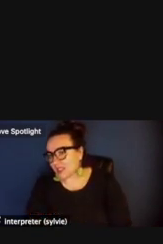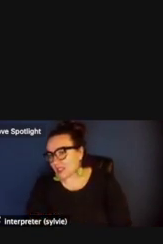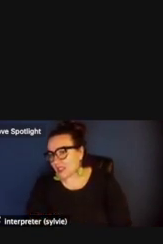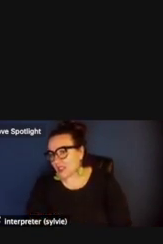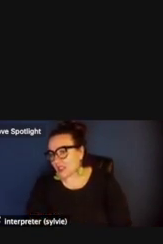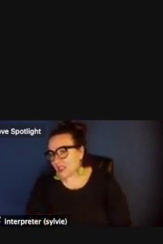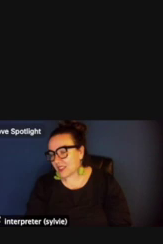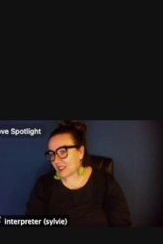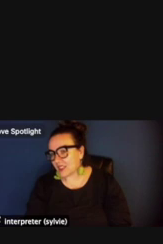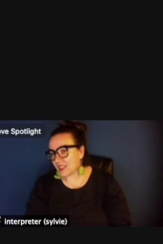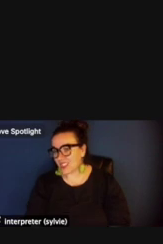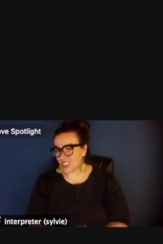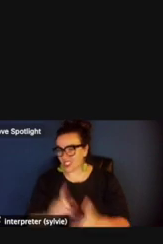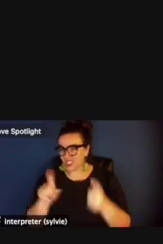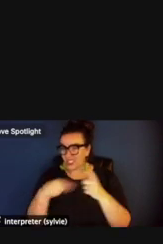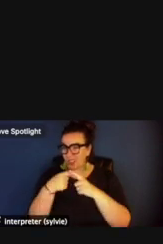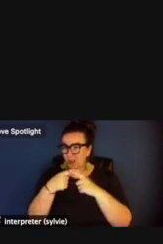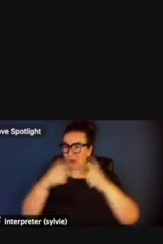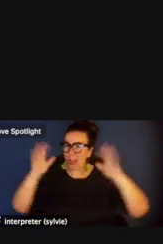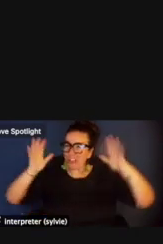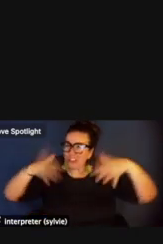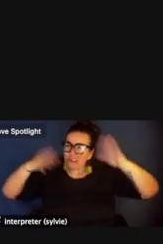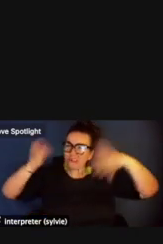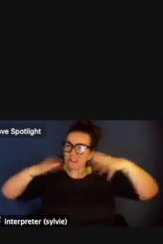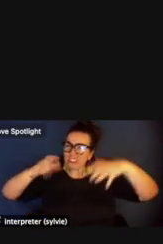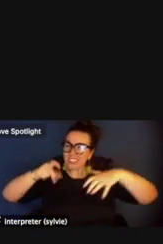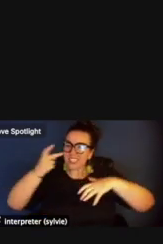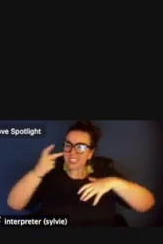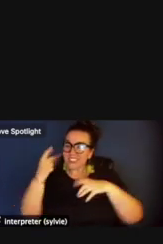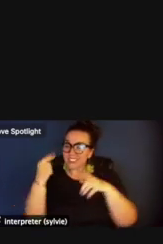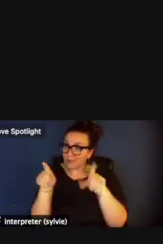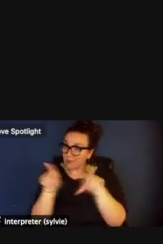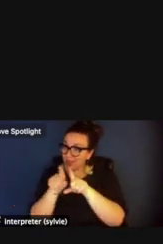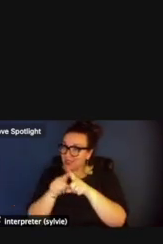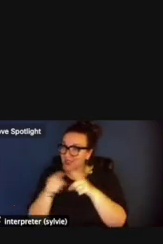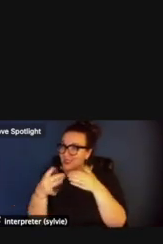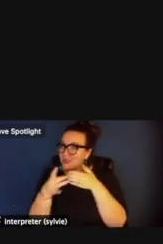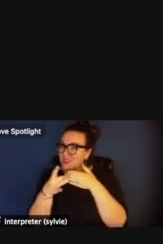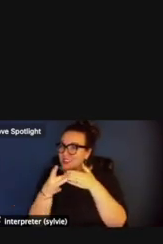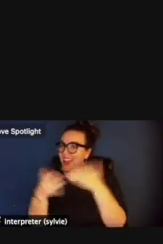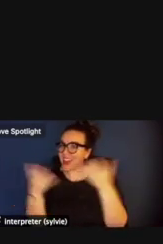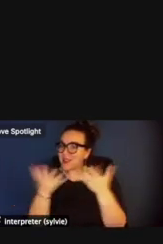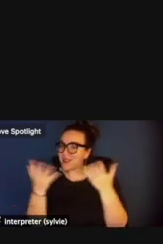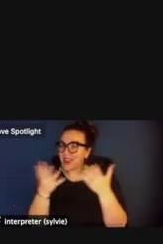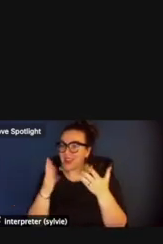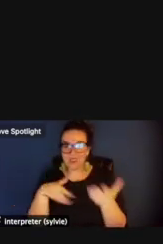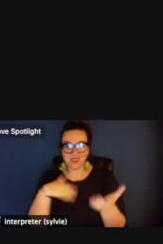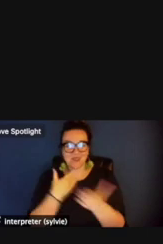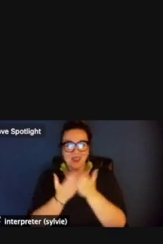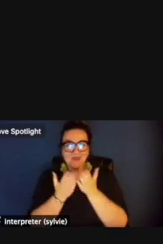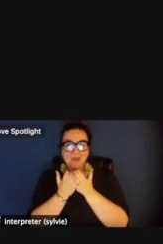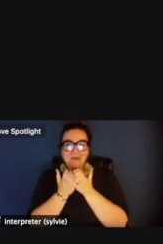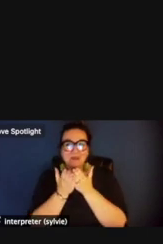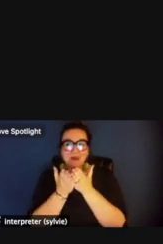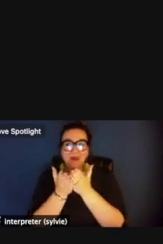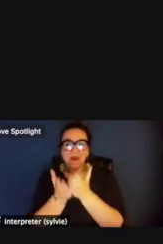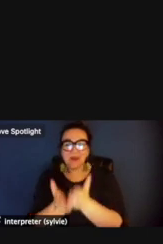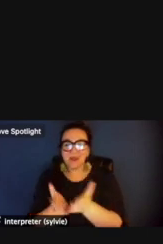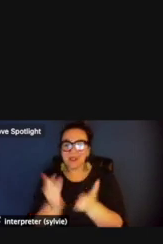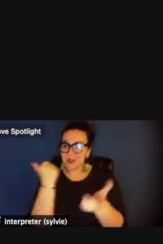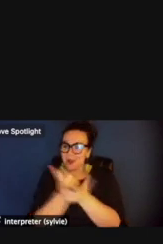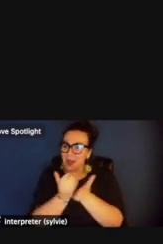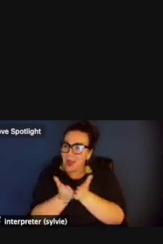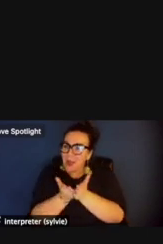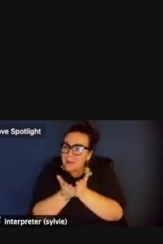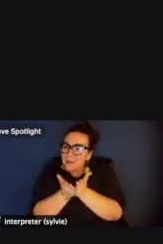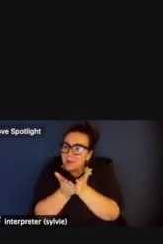So when the storm comes. When the storm comes, and also the guide to what? Guide the. You can only get there by what? Boat. So the guide to what? Boat. The